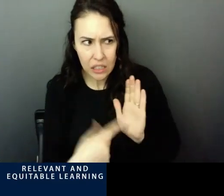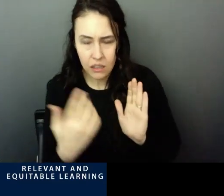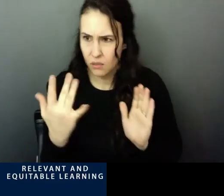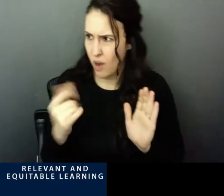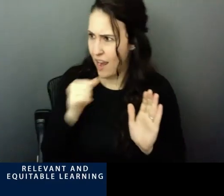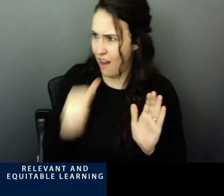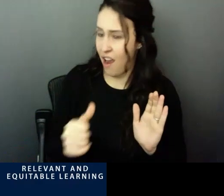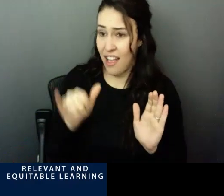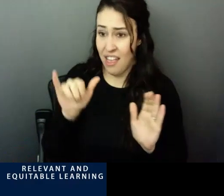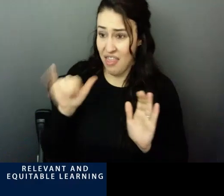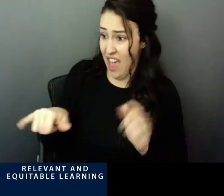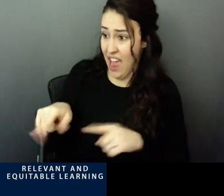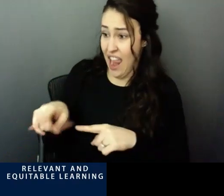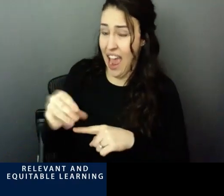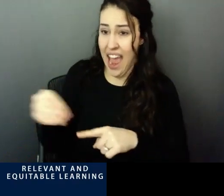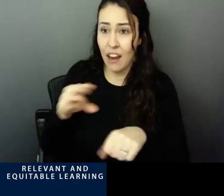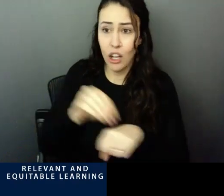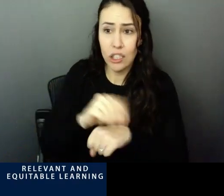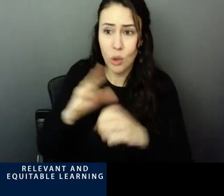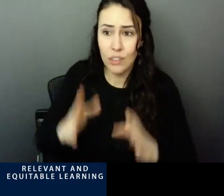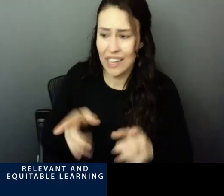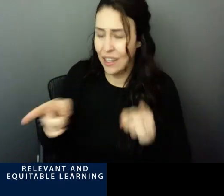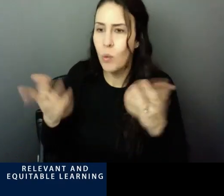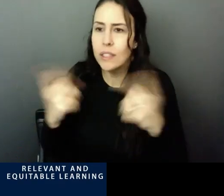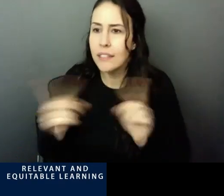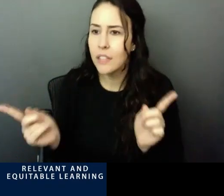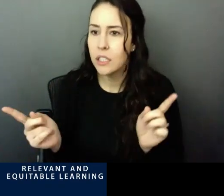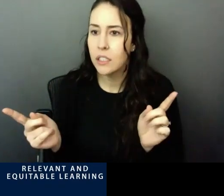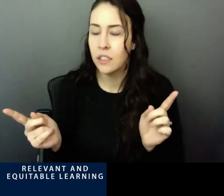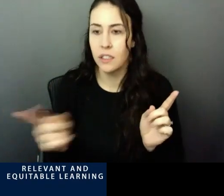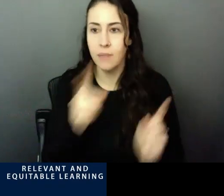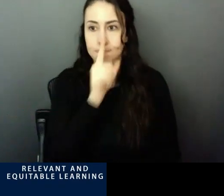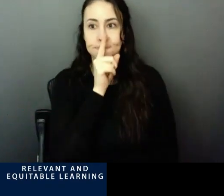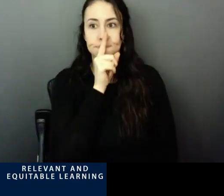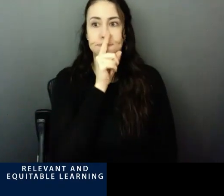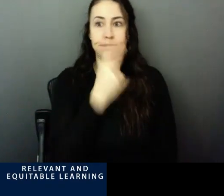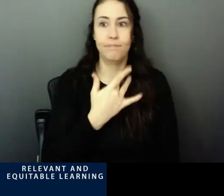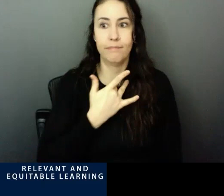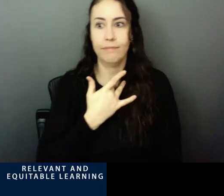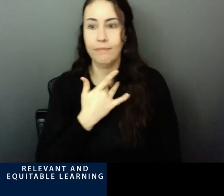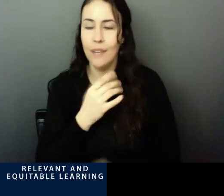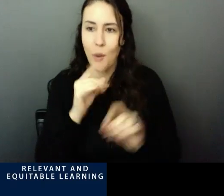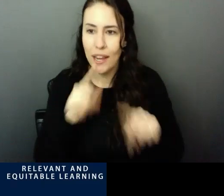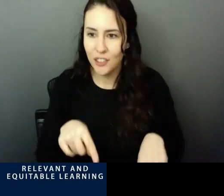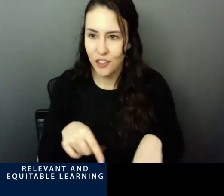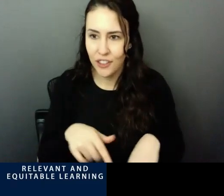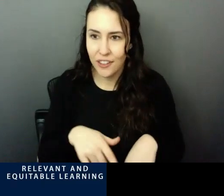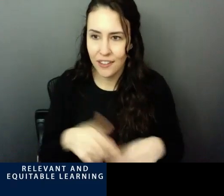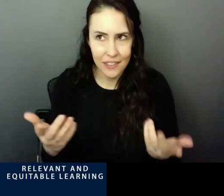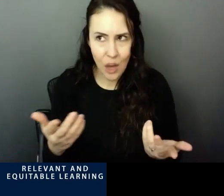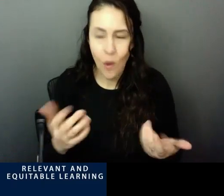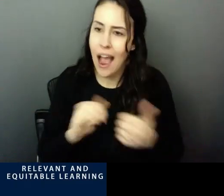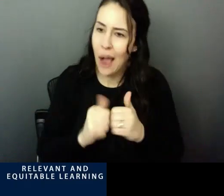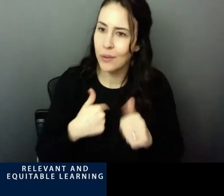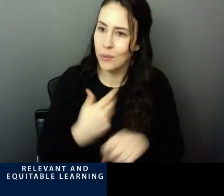consultant? And there was no answer. Right. And so thinking about that, how can we leverage AI as